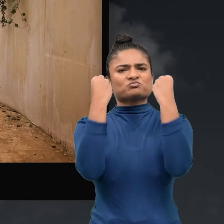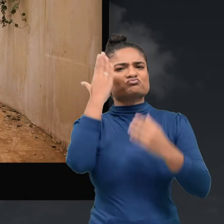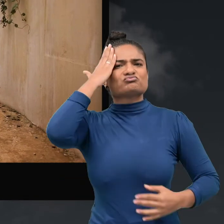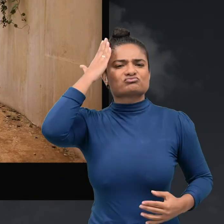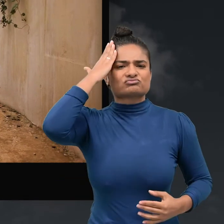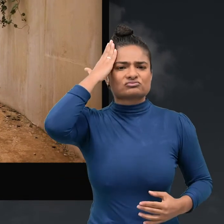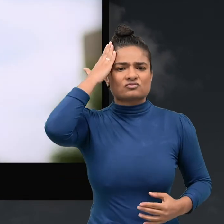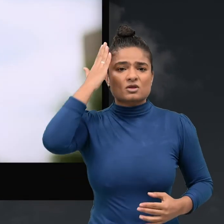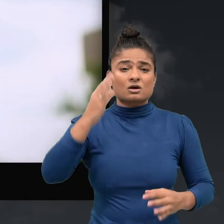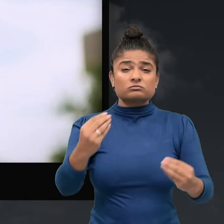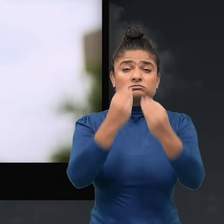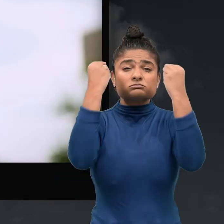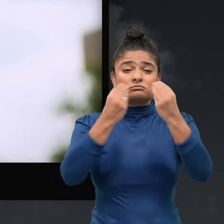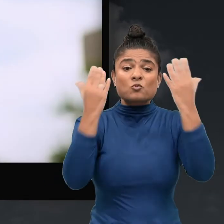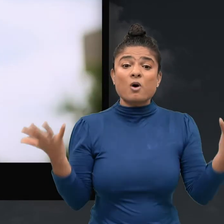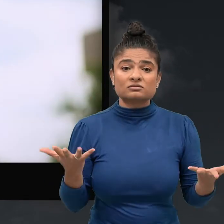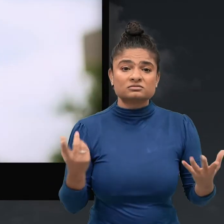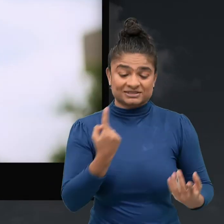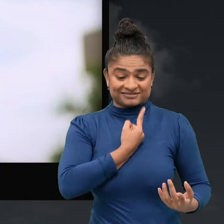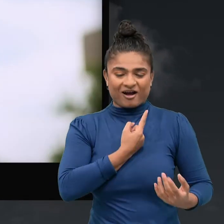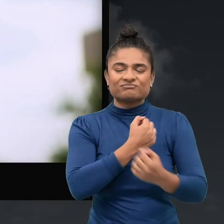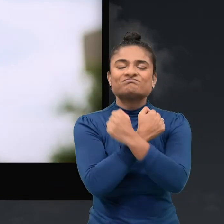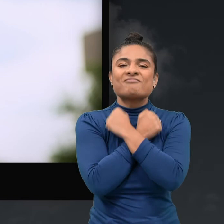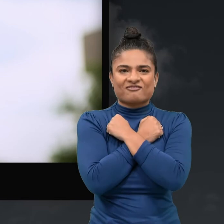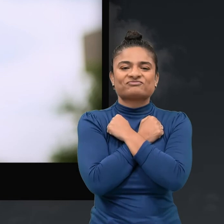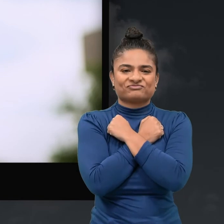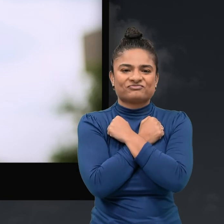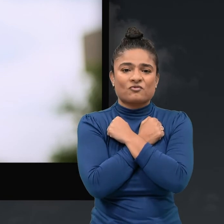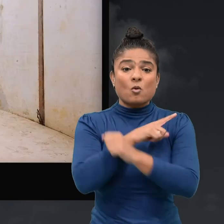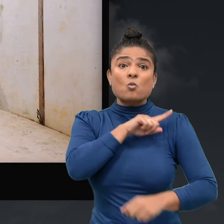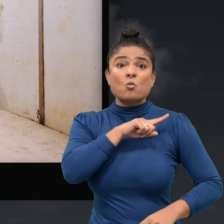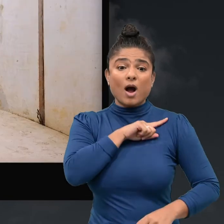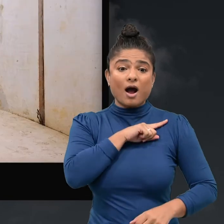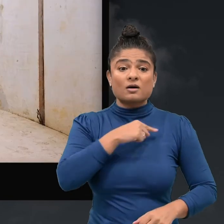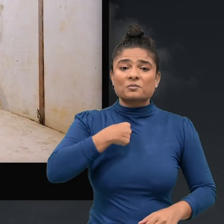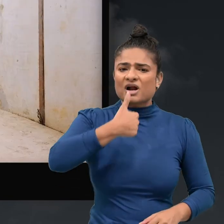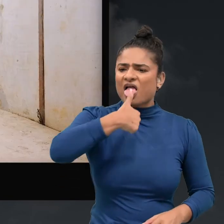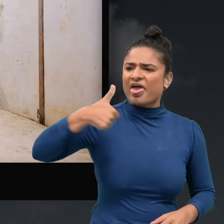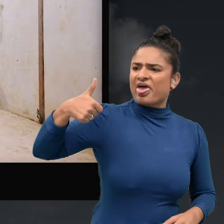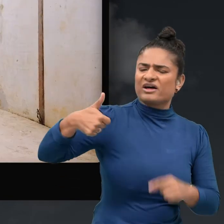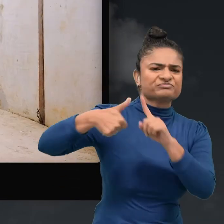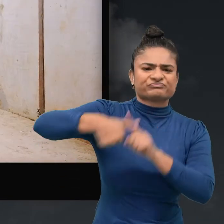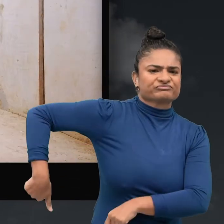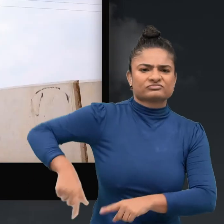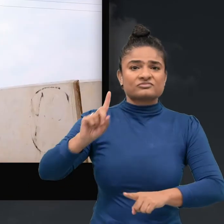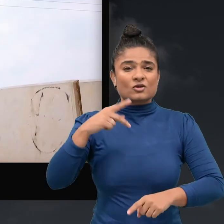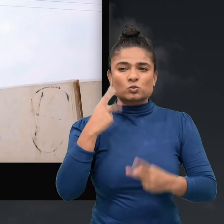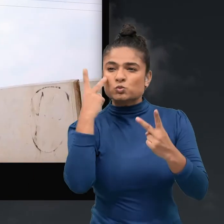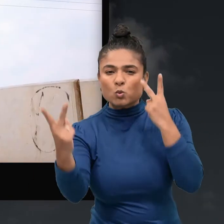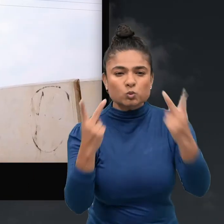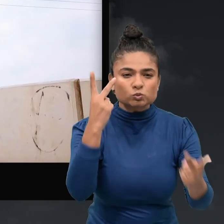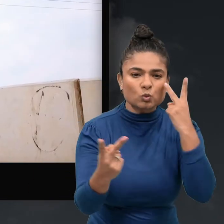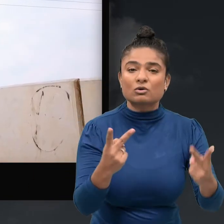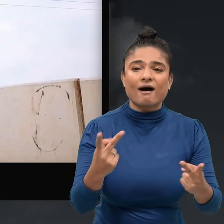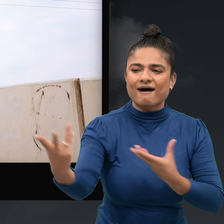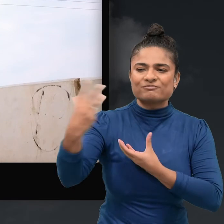reassurance of myself. I was taught most of all to love myself because I stick out like a sore thumb. And I